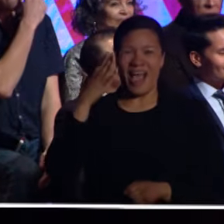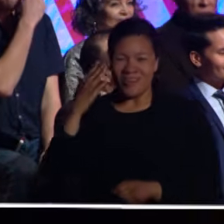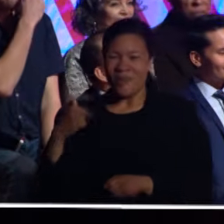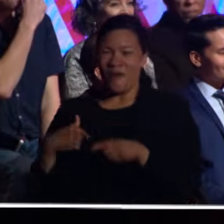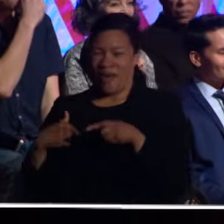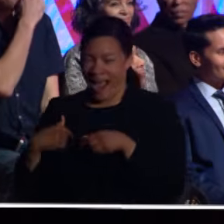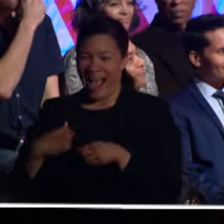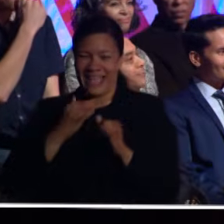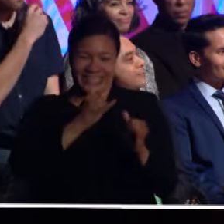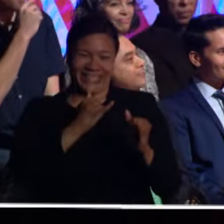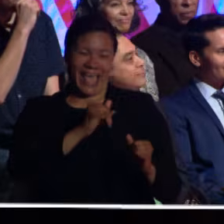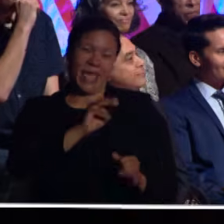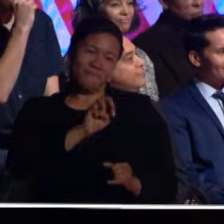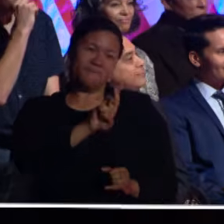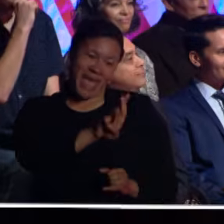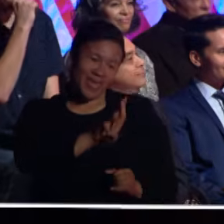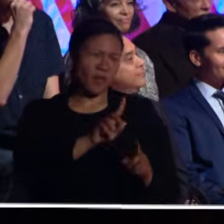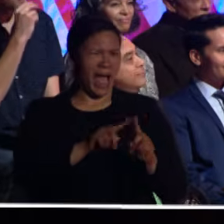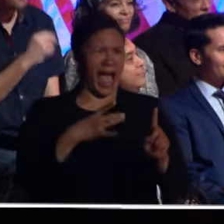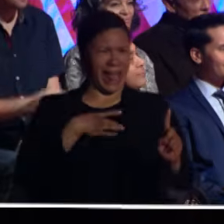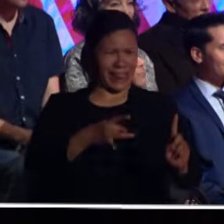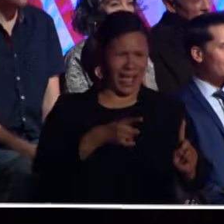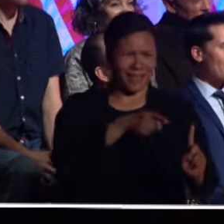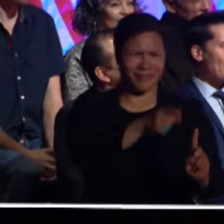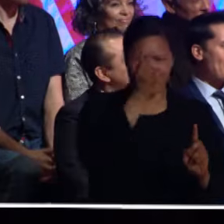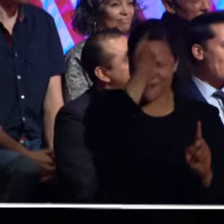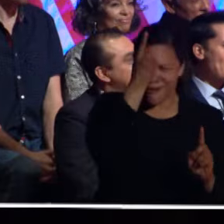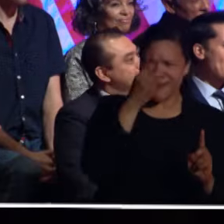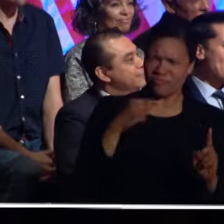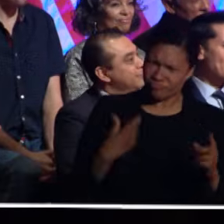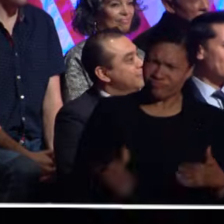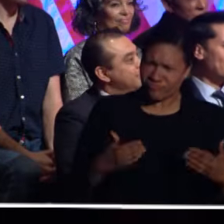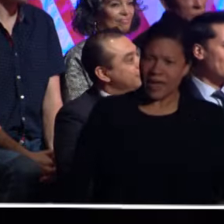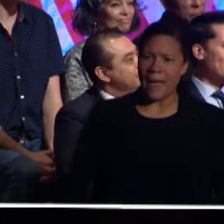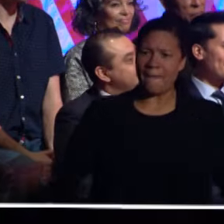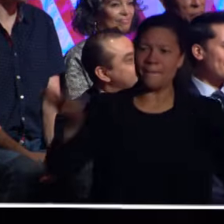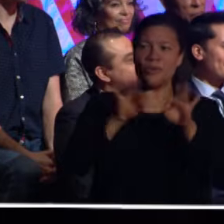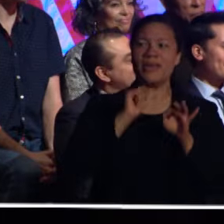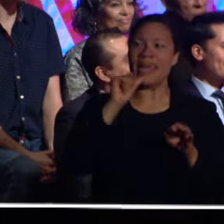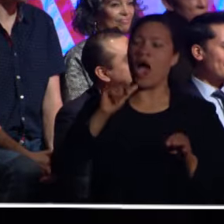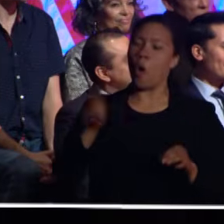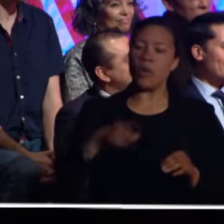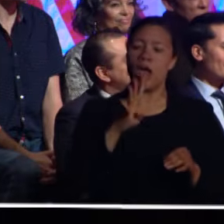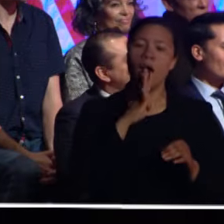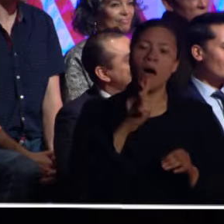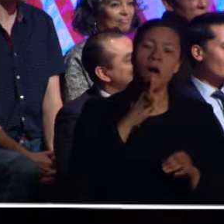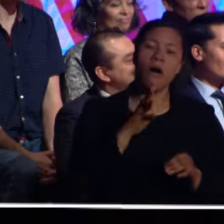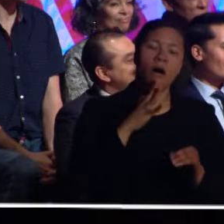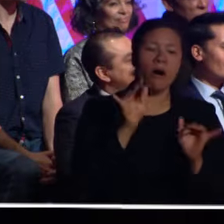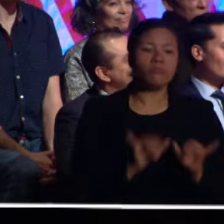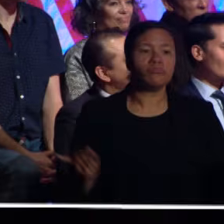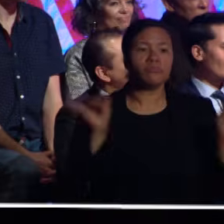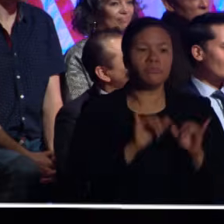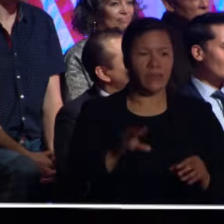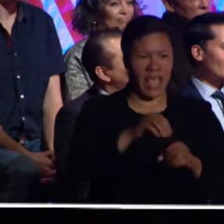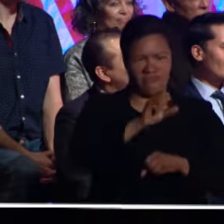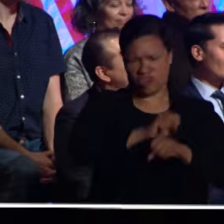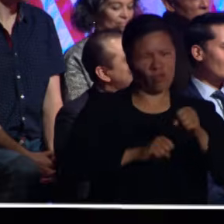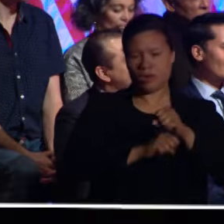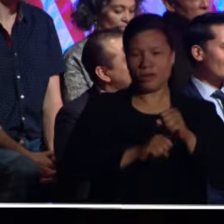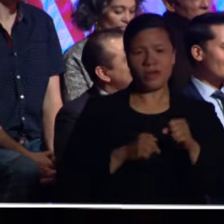like the idea of having a president who understands the importance of not just talking about infrastructure, but